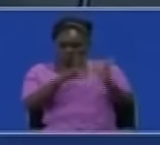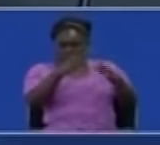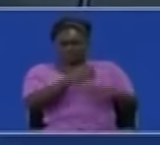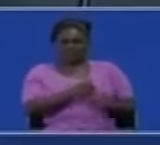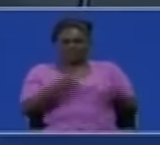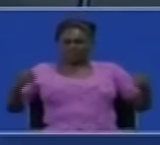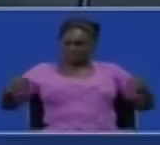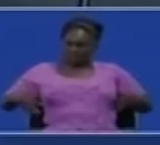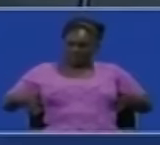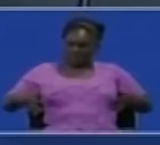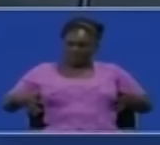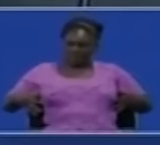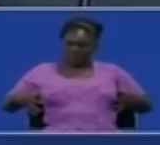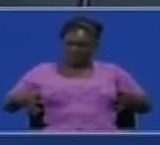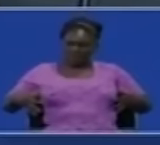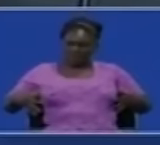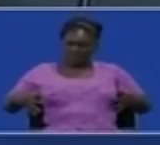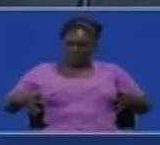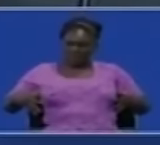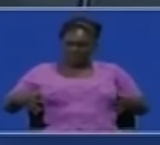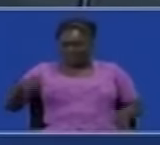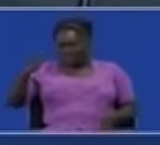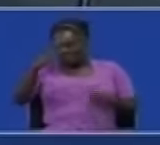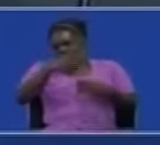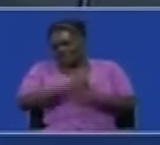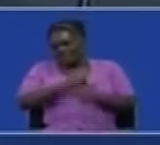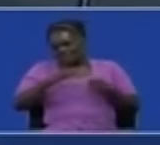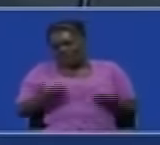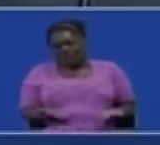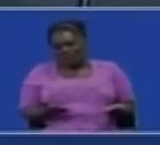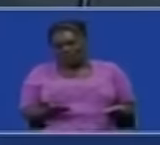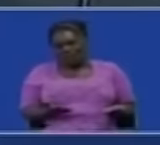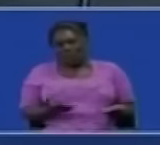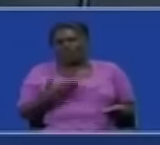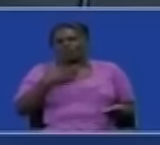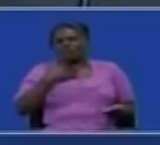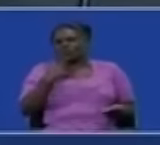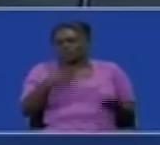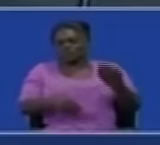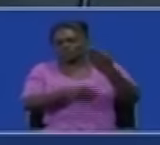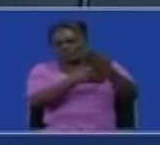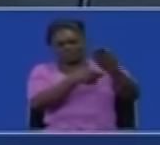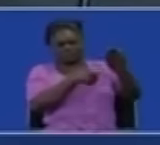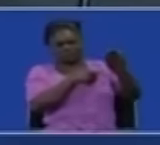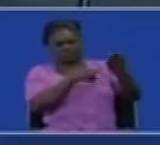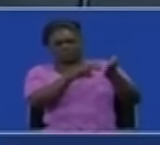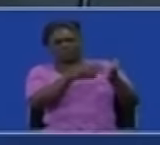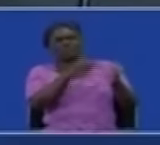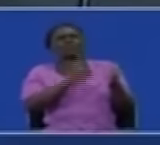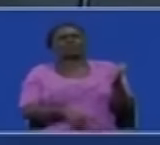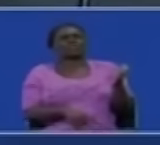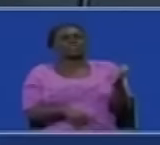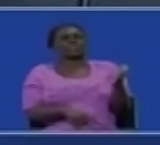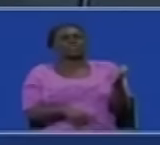because clearly, I mean, you know, how do we instill trust in everybody? I just want to talk about a backup. What would that look like? Because then there's the